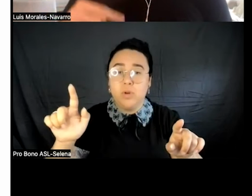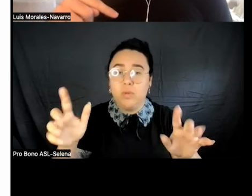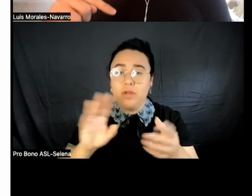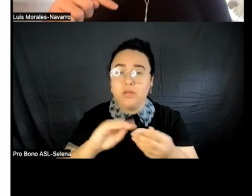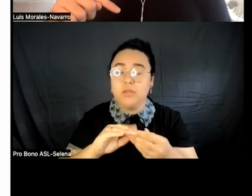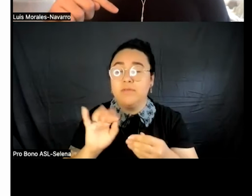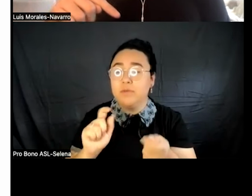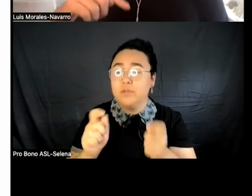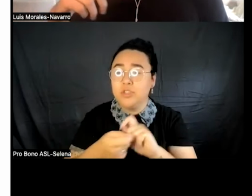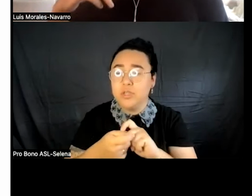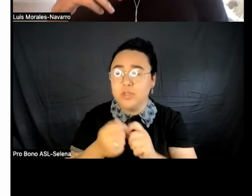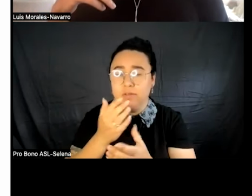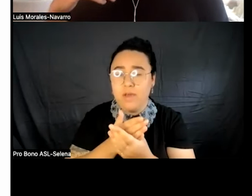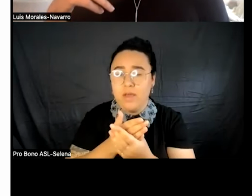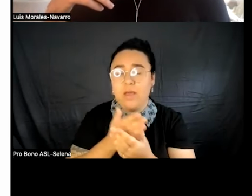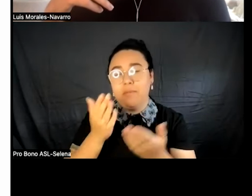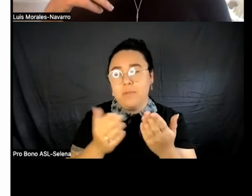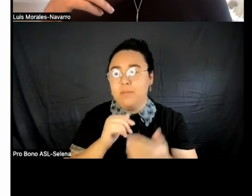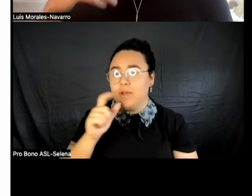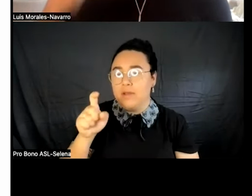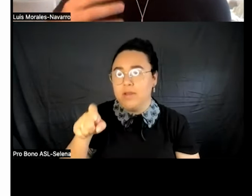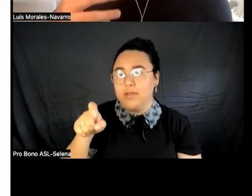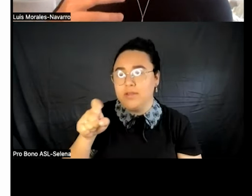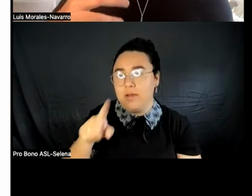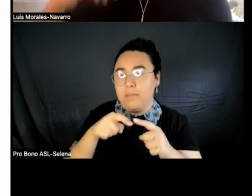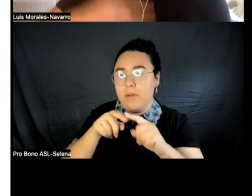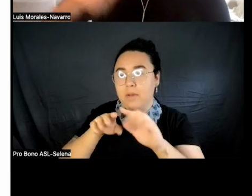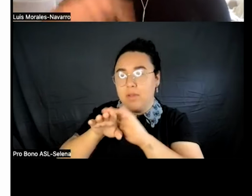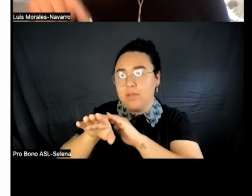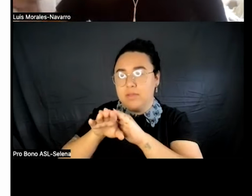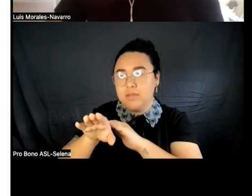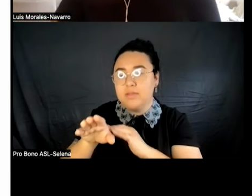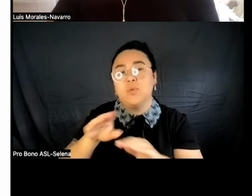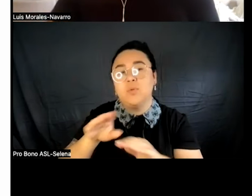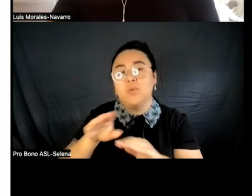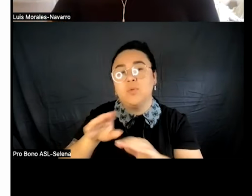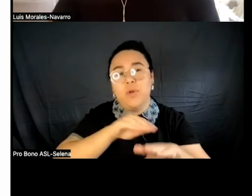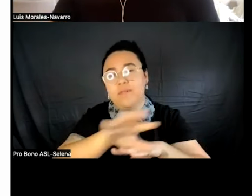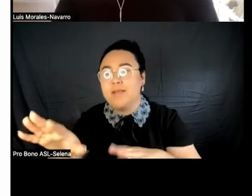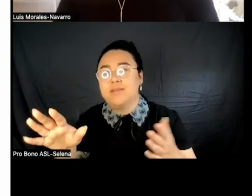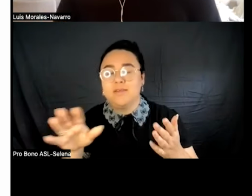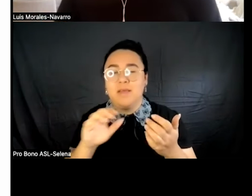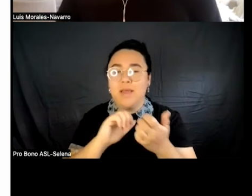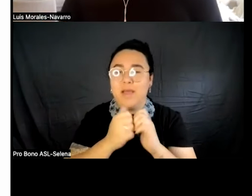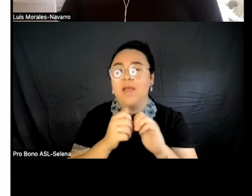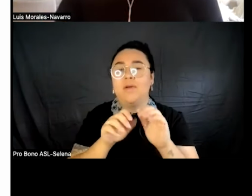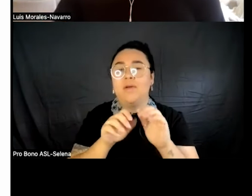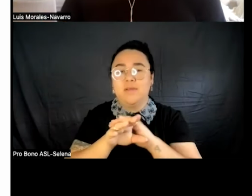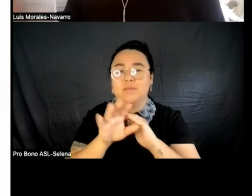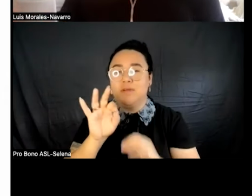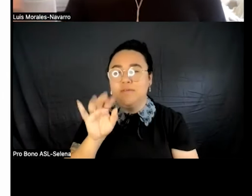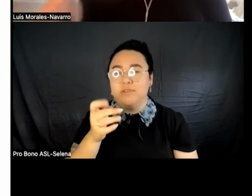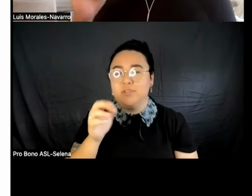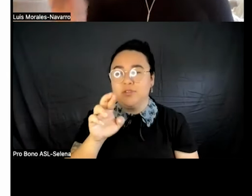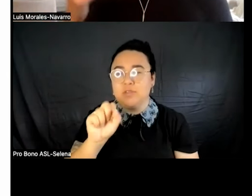a file that might not be necessarily about accessibility, you will be affecting the way that accessibility features